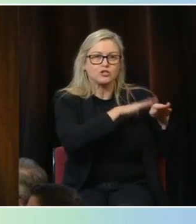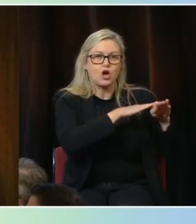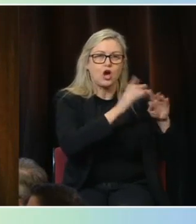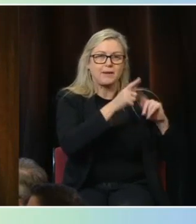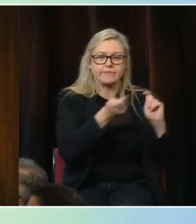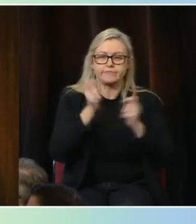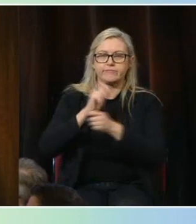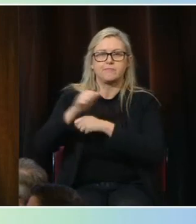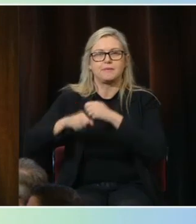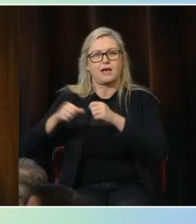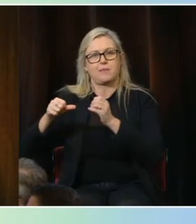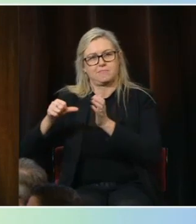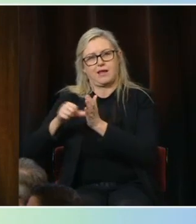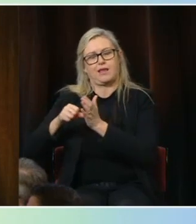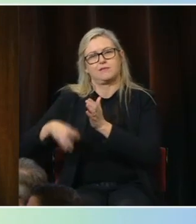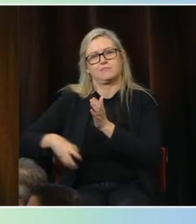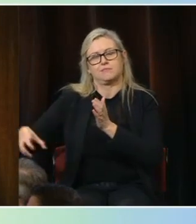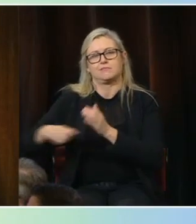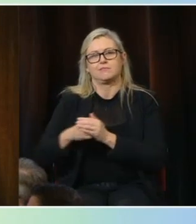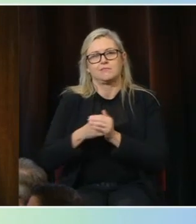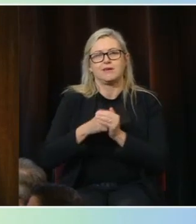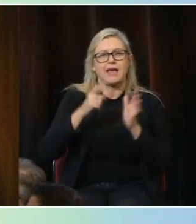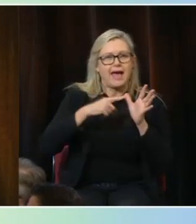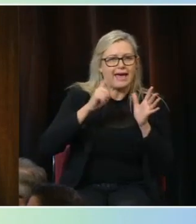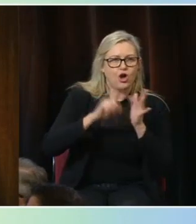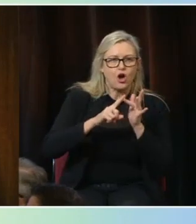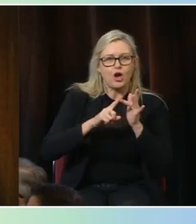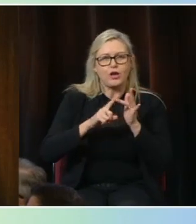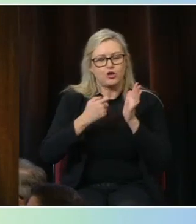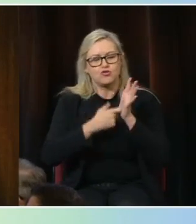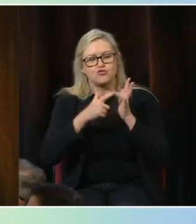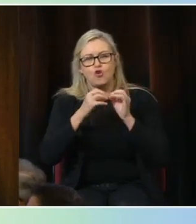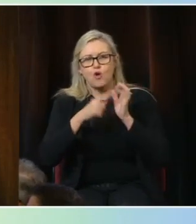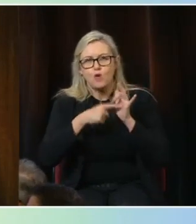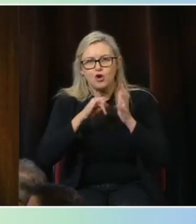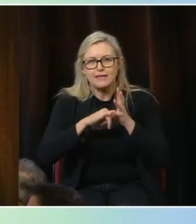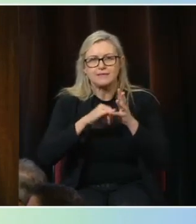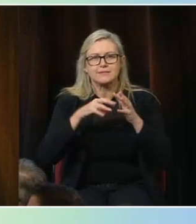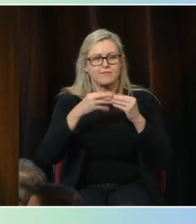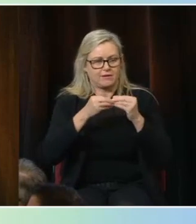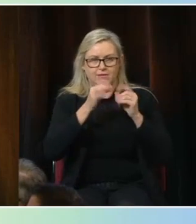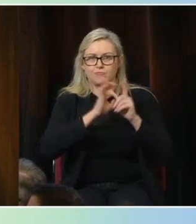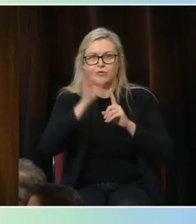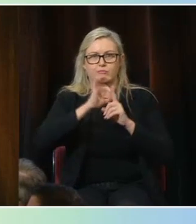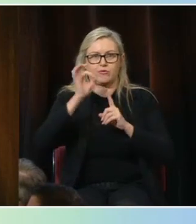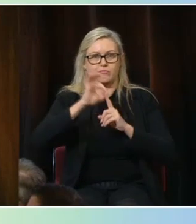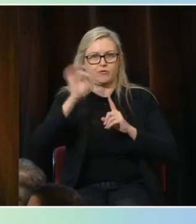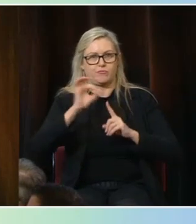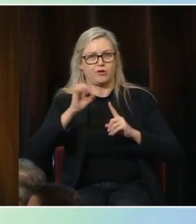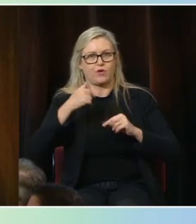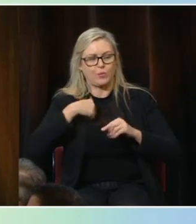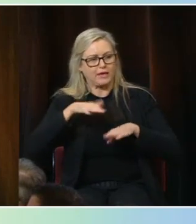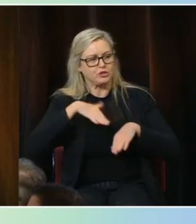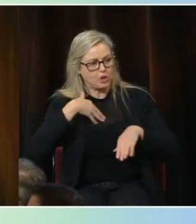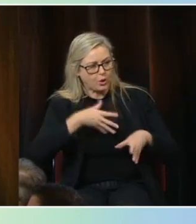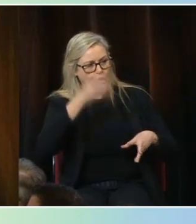data analytics Quantum Computing robotics continue to develop in Leaps and Bounds and bit by bit we are learning how to use them